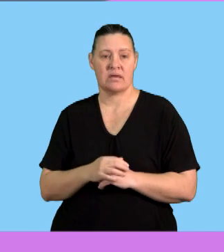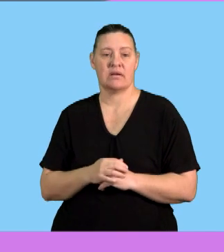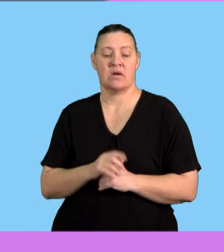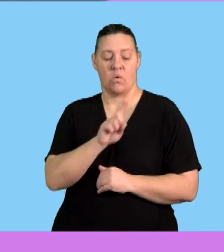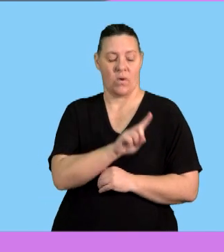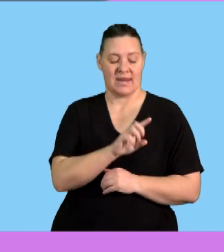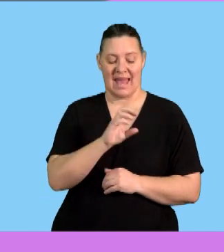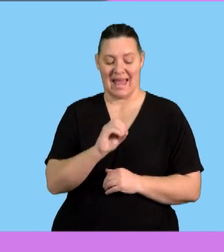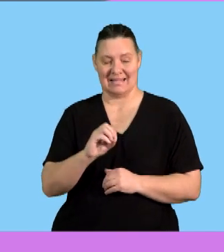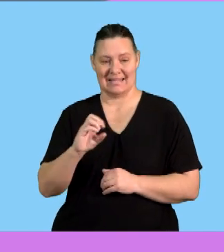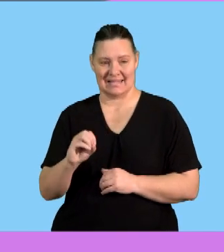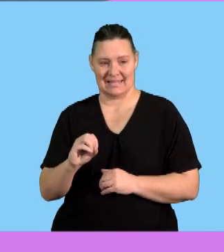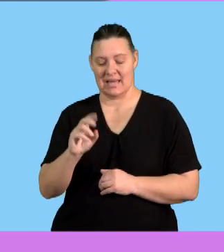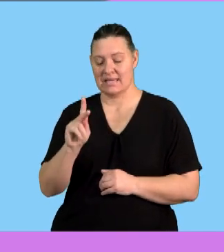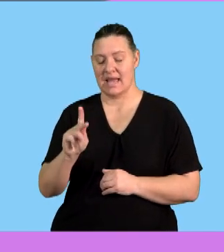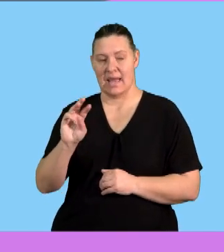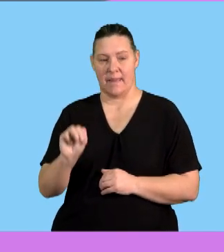per 100